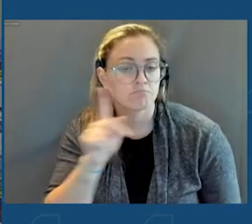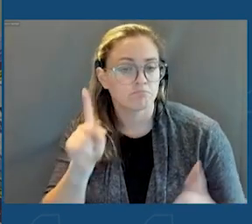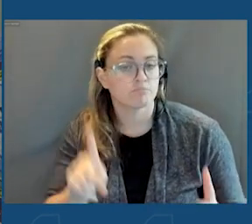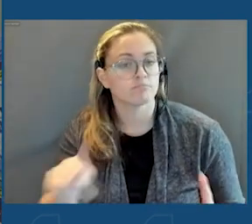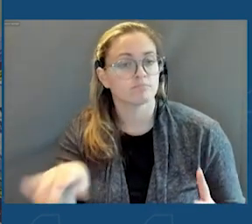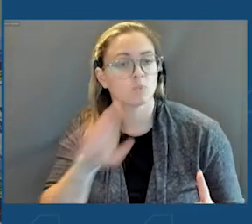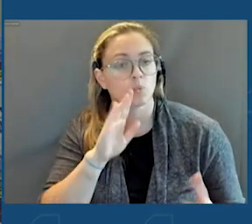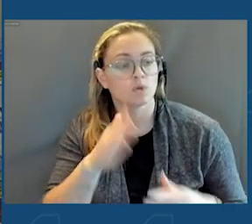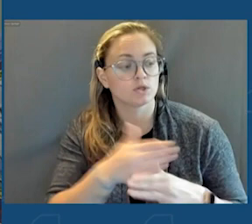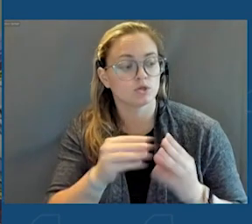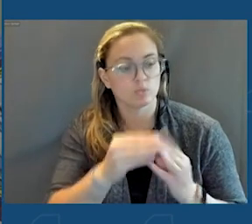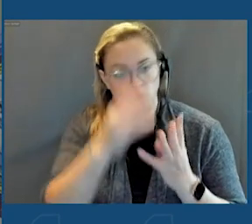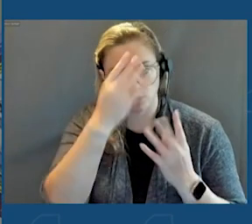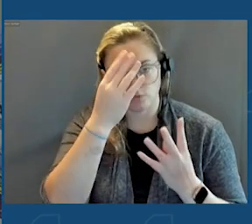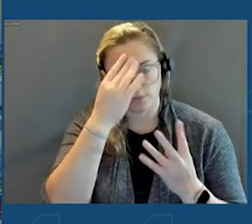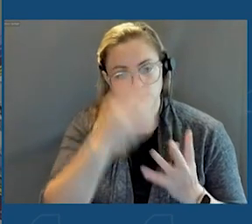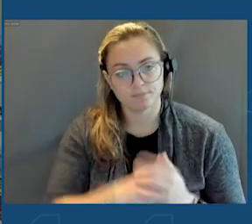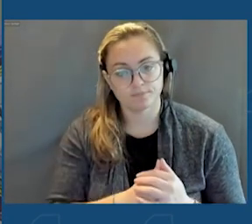to share more information.